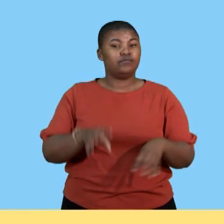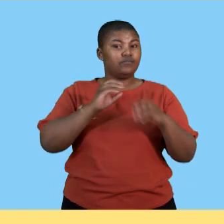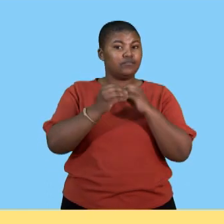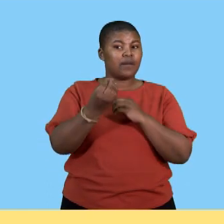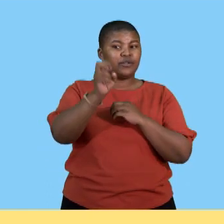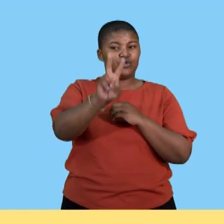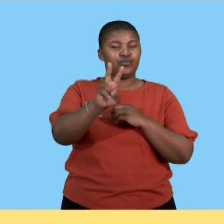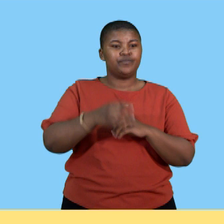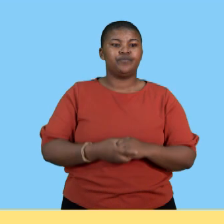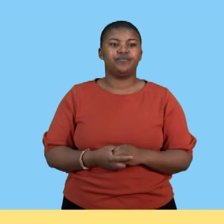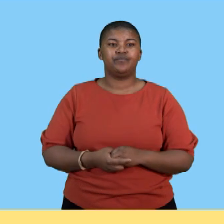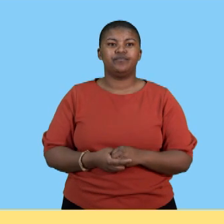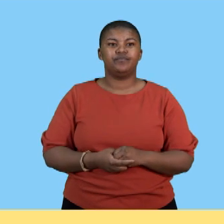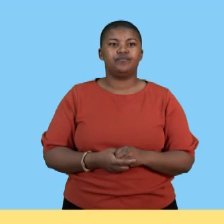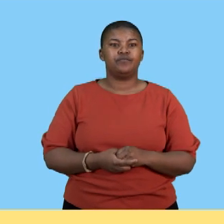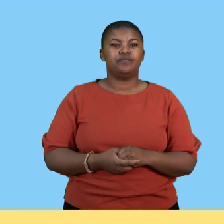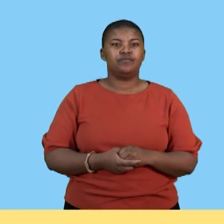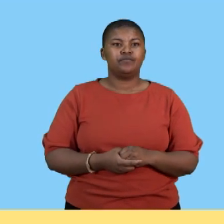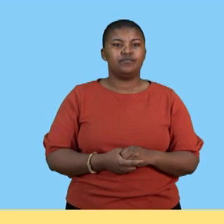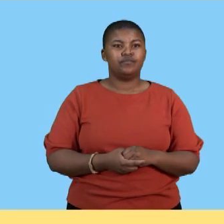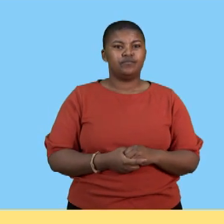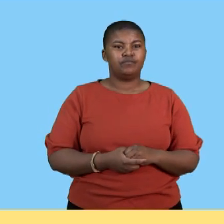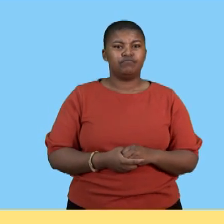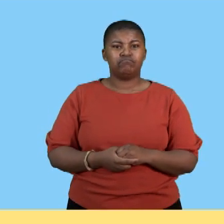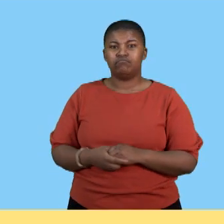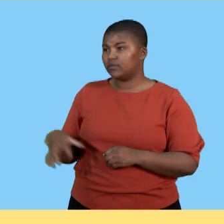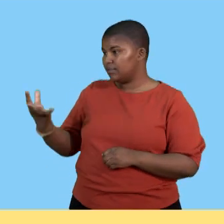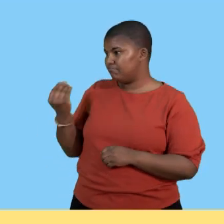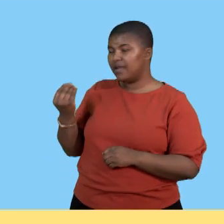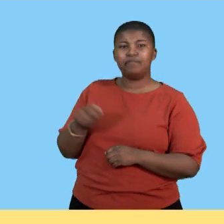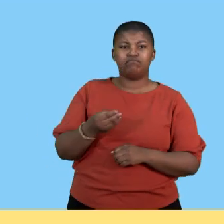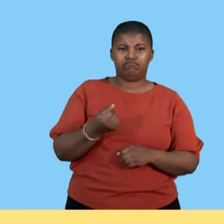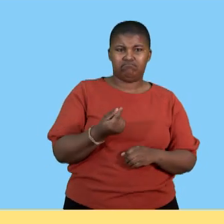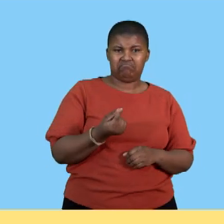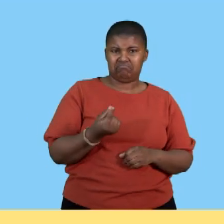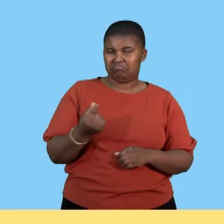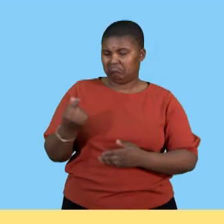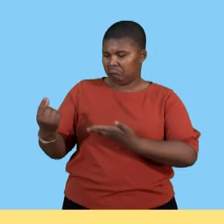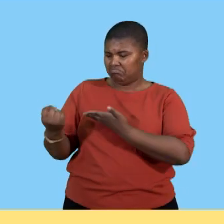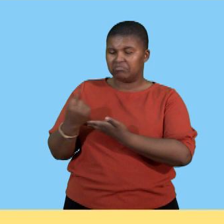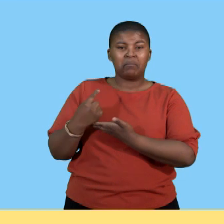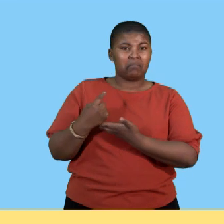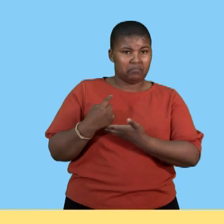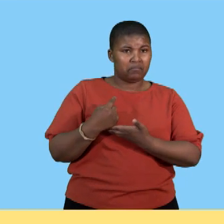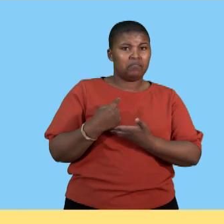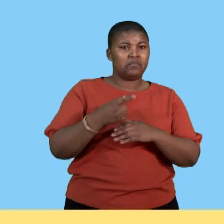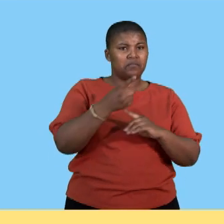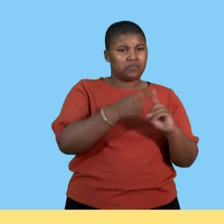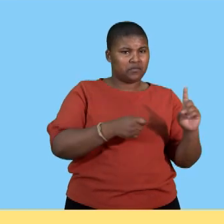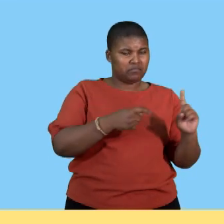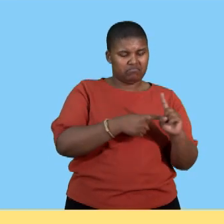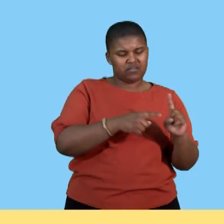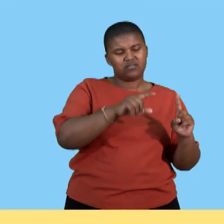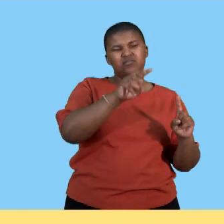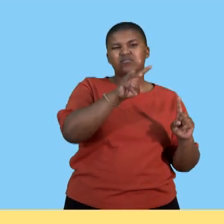at adjustment number 2. It says, received an EFT from a debtor, Miss Elwise, whose